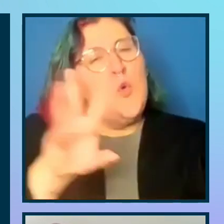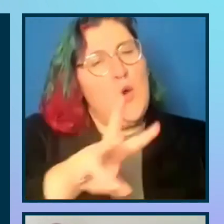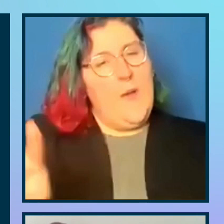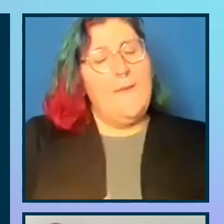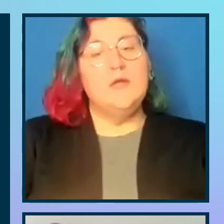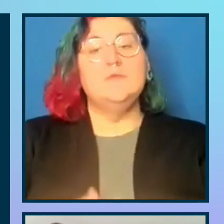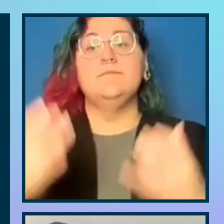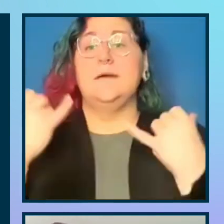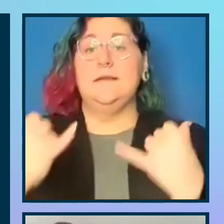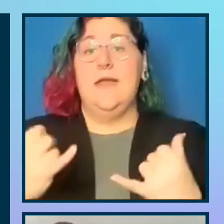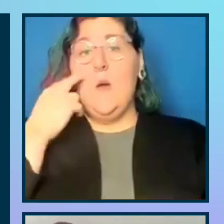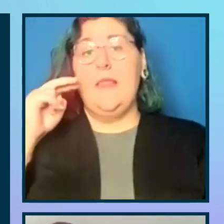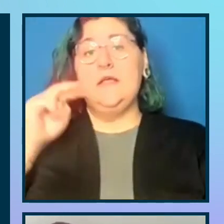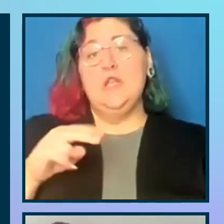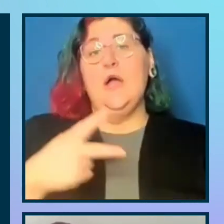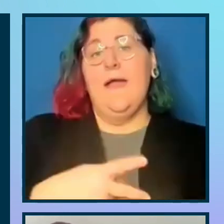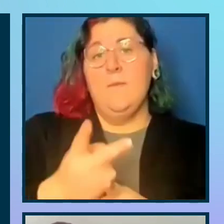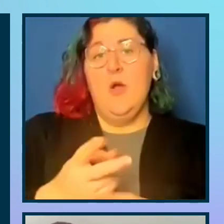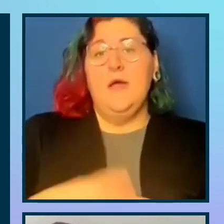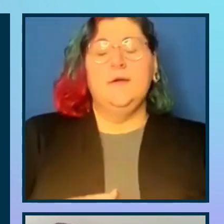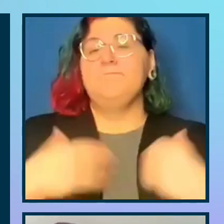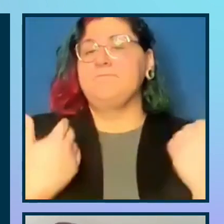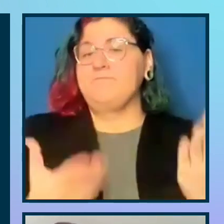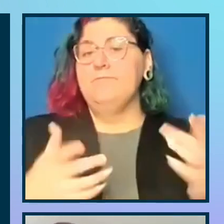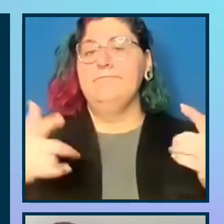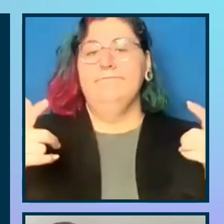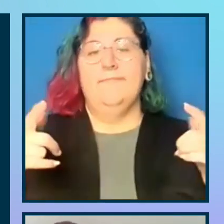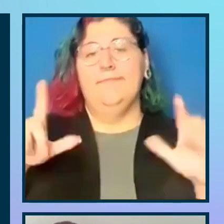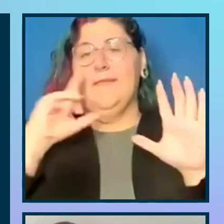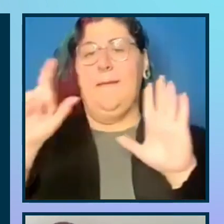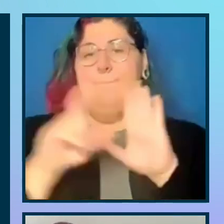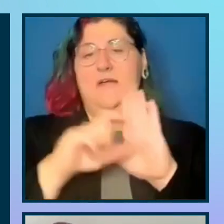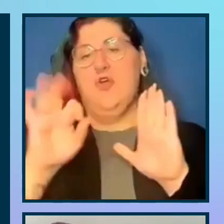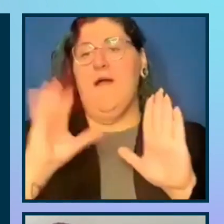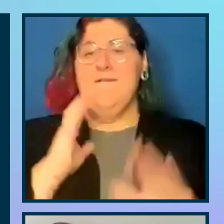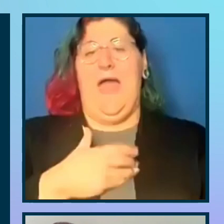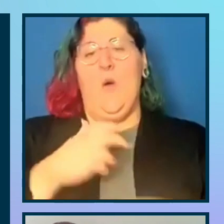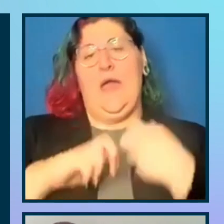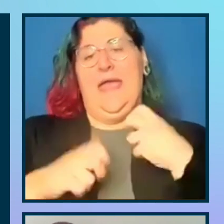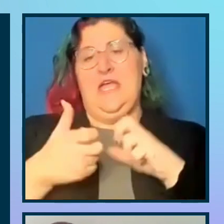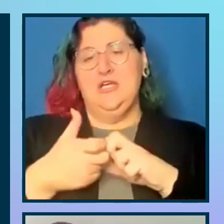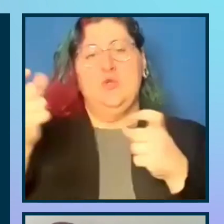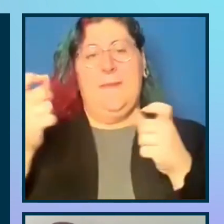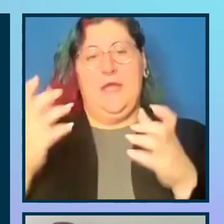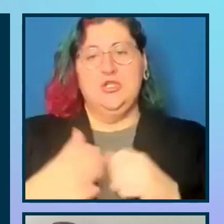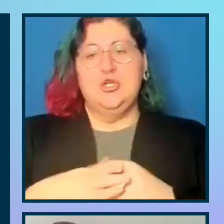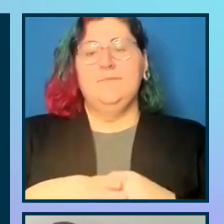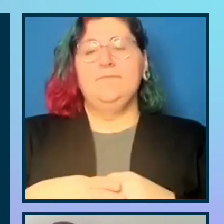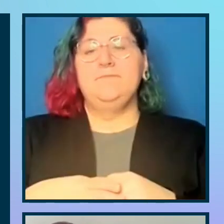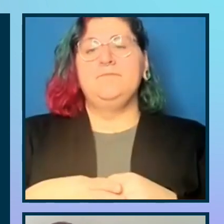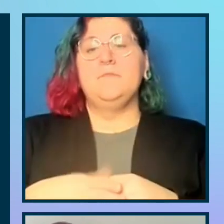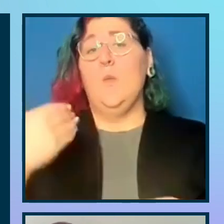Here you can see a screenshot of our cloud-based dashboard to manage issues. We call this Issue Manager. On the left-hand side, we have a traditional